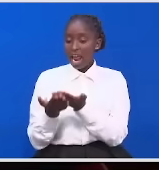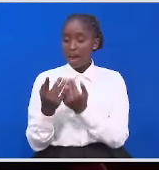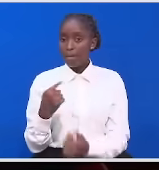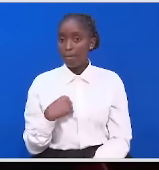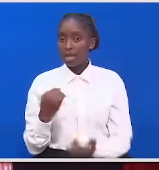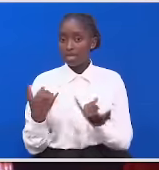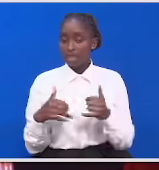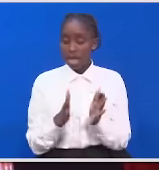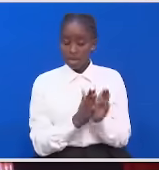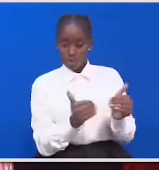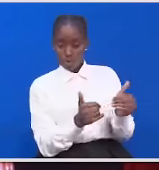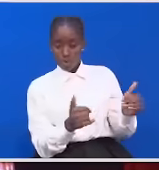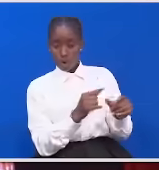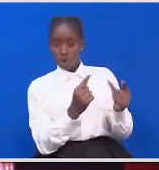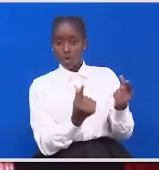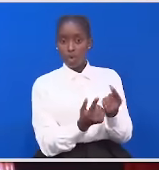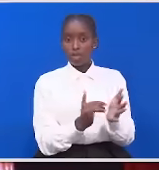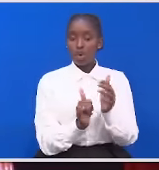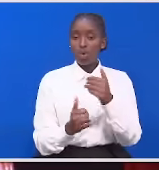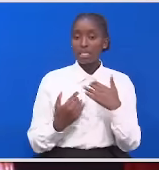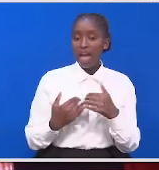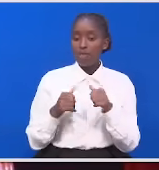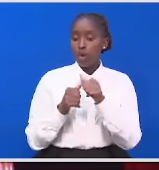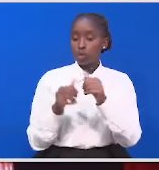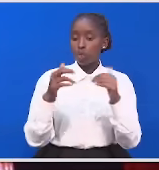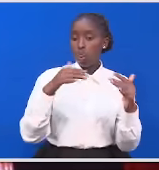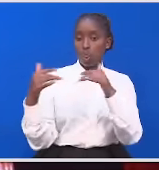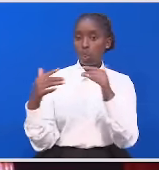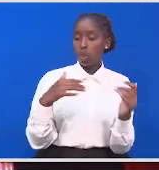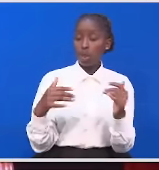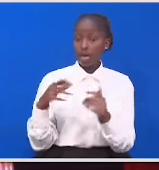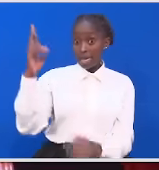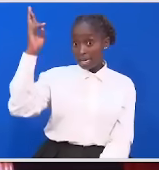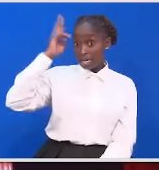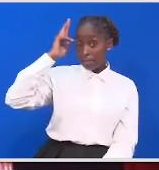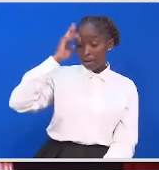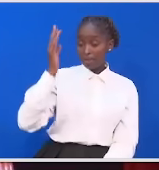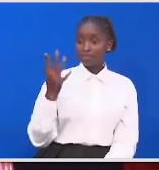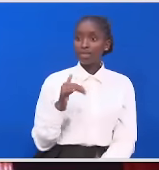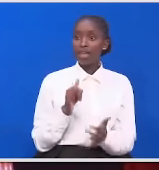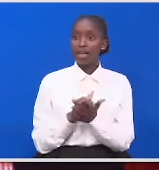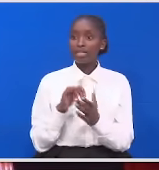actually, to disperse the whole crowd. Remember, that